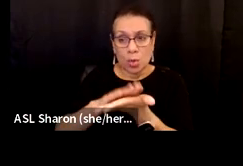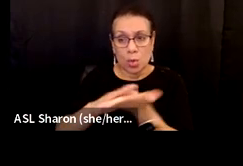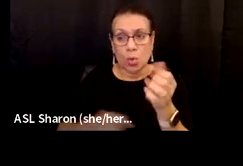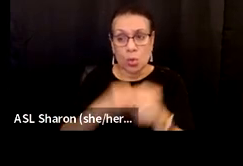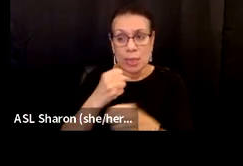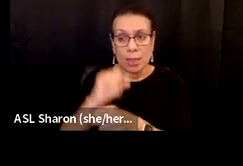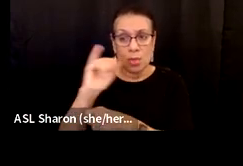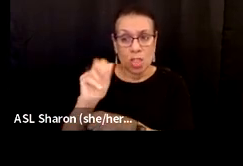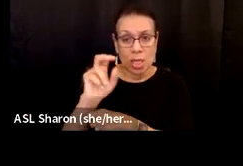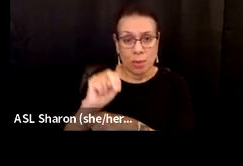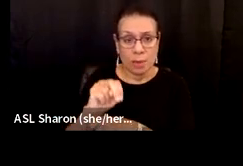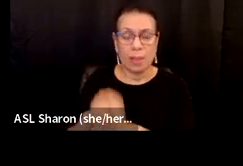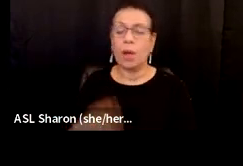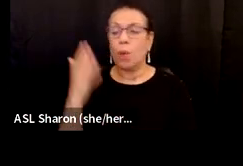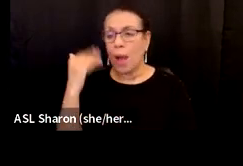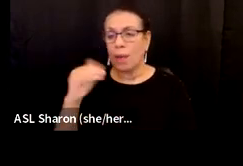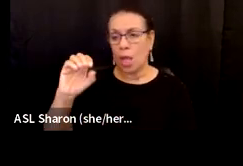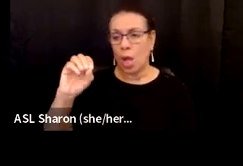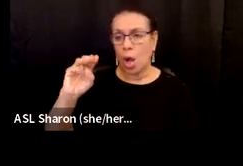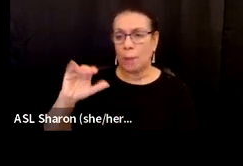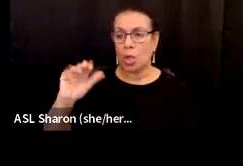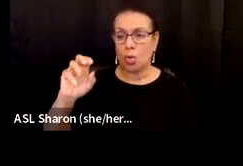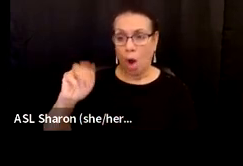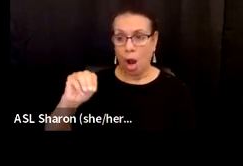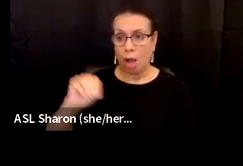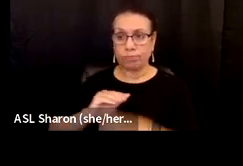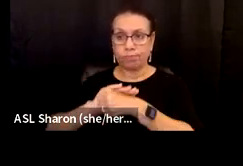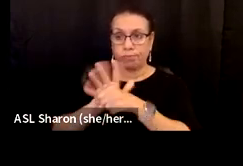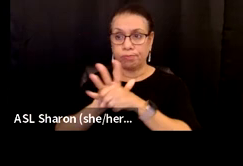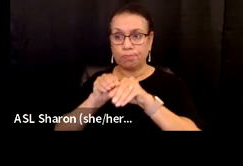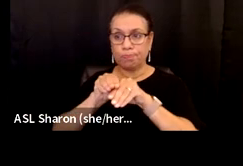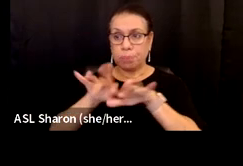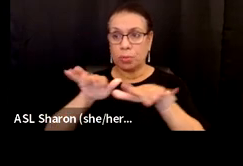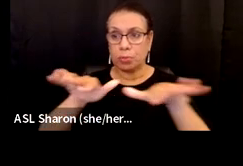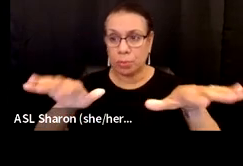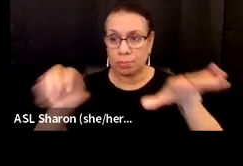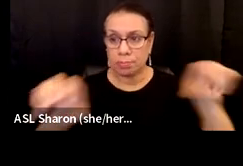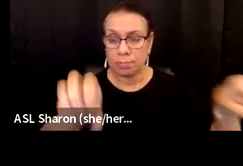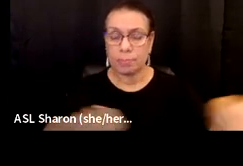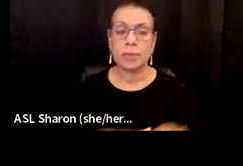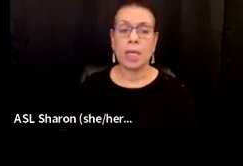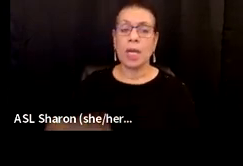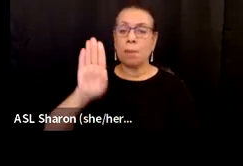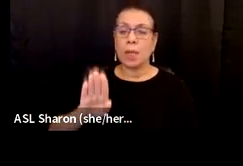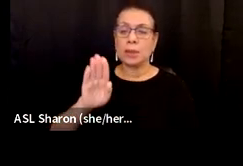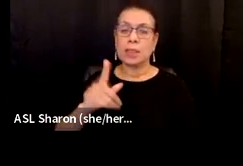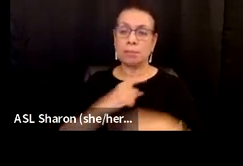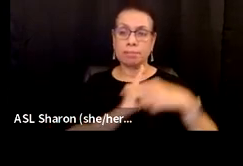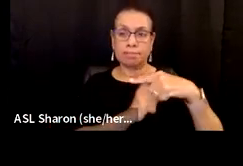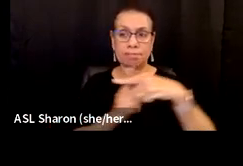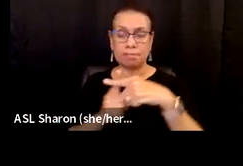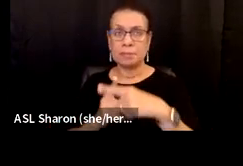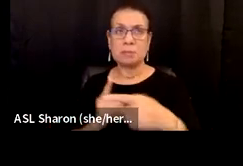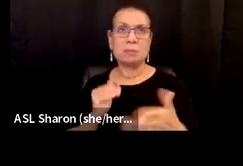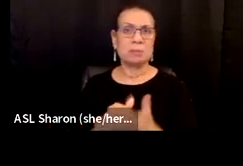as the omicron variant took hold in our city and our neighborhoods boston's city-wide positivity rate hit about